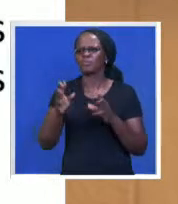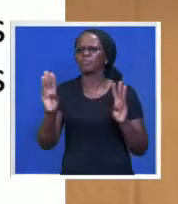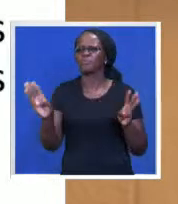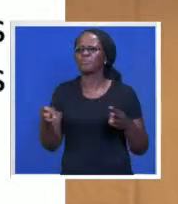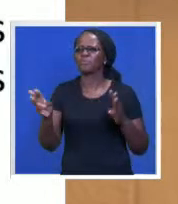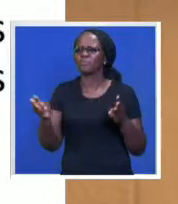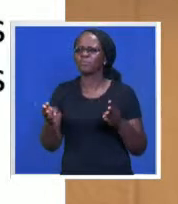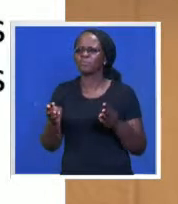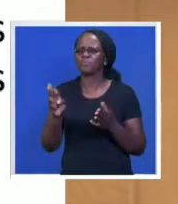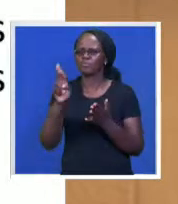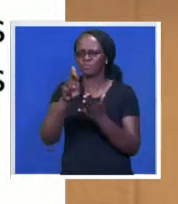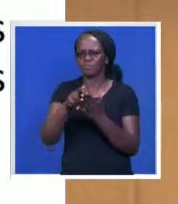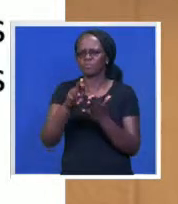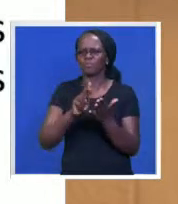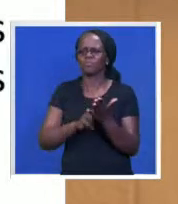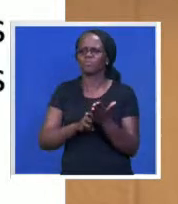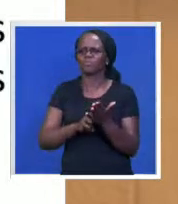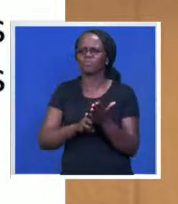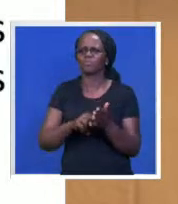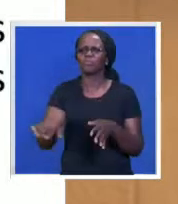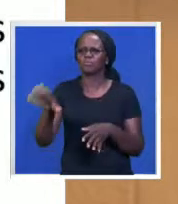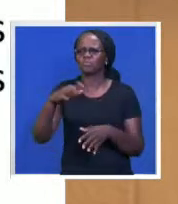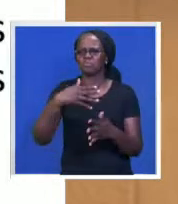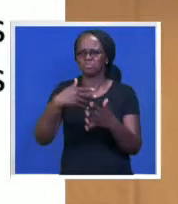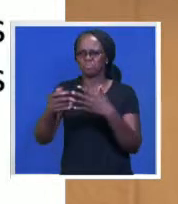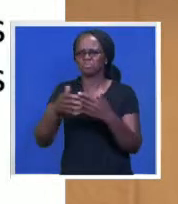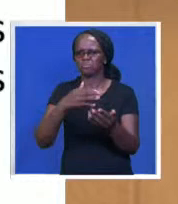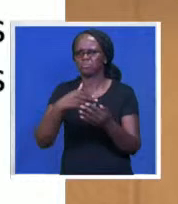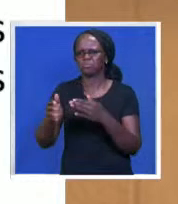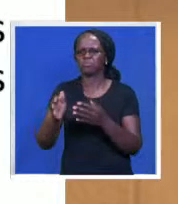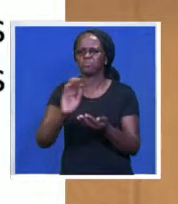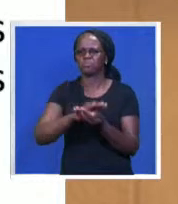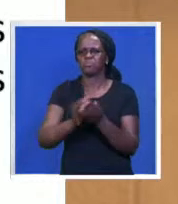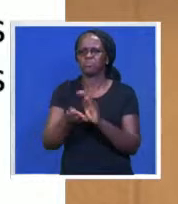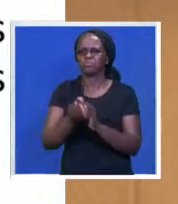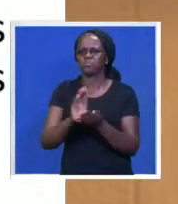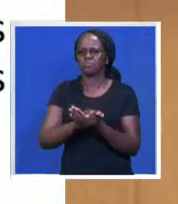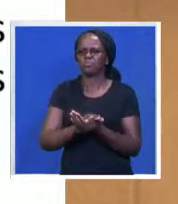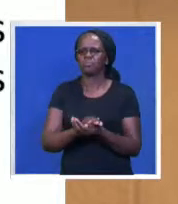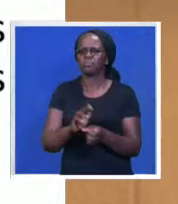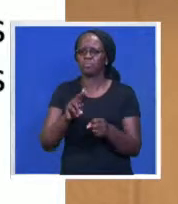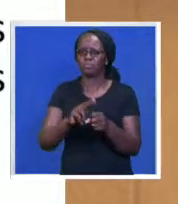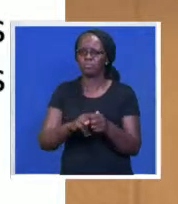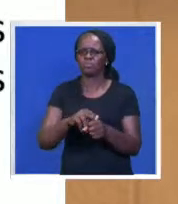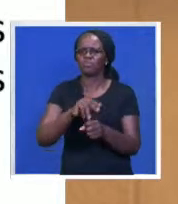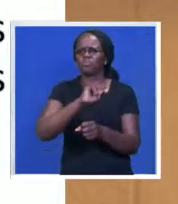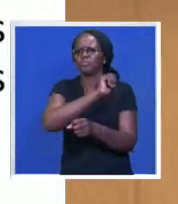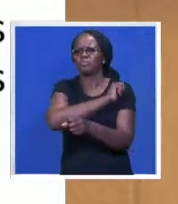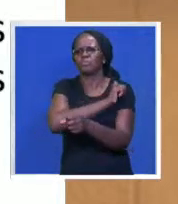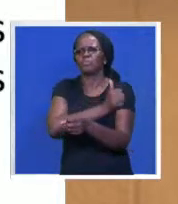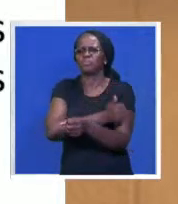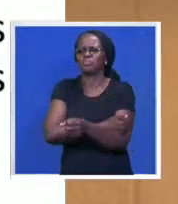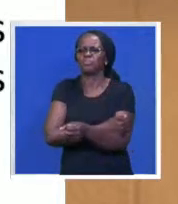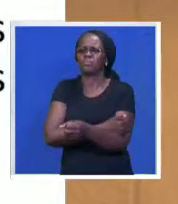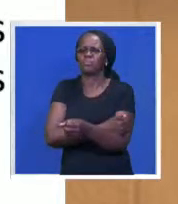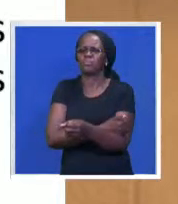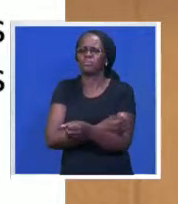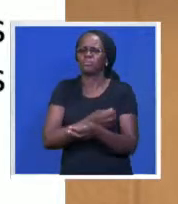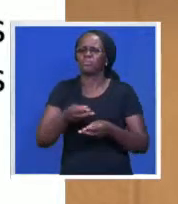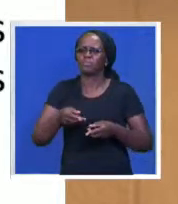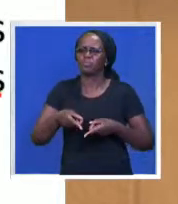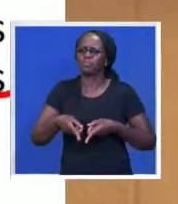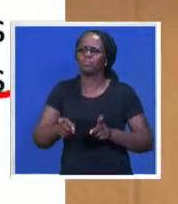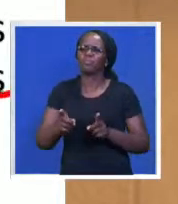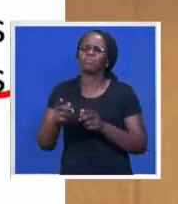Authority goes with a responsibility or with responsibility. Thus, it is important for people to